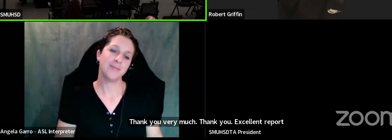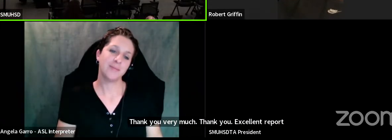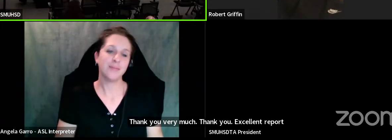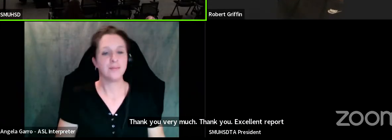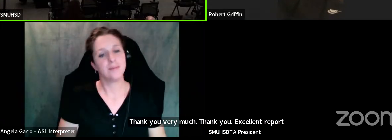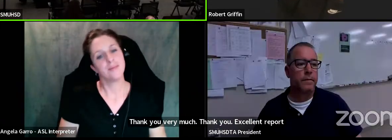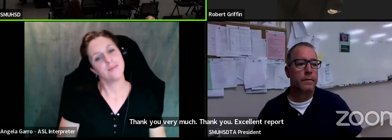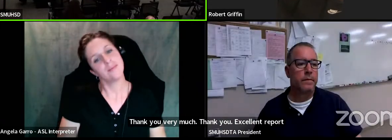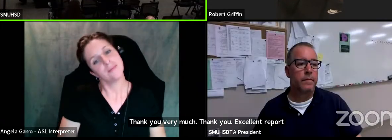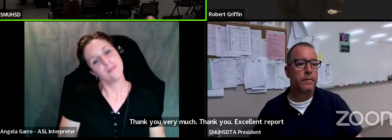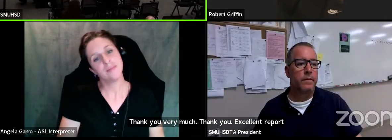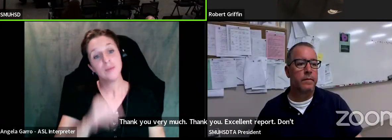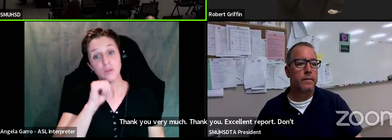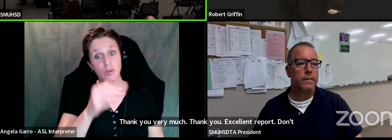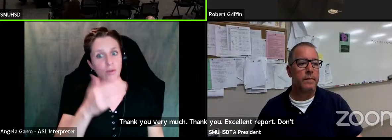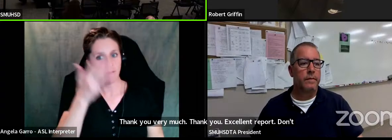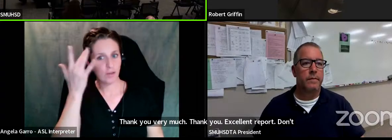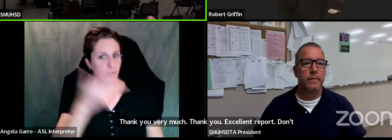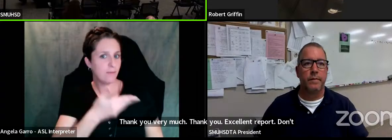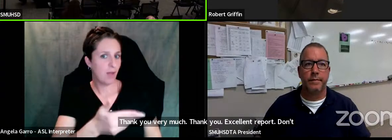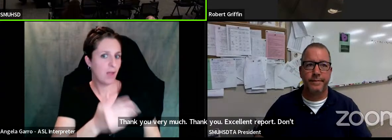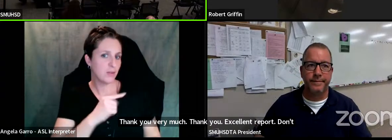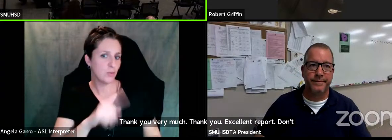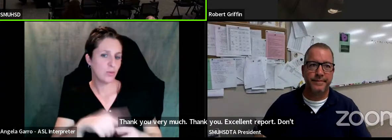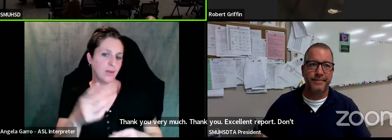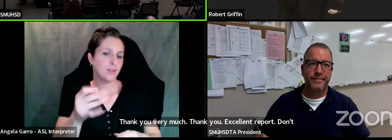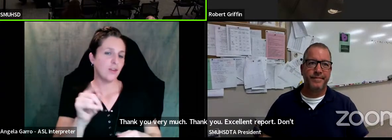Don't forget to invite us to the Giants game, okay?